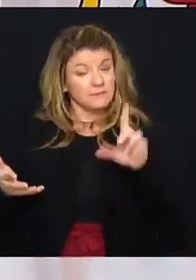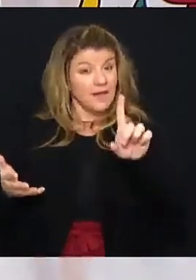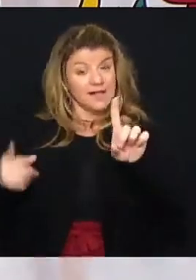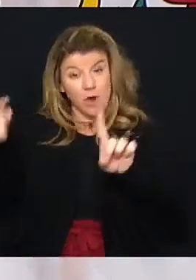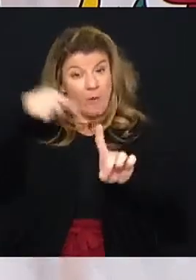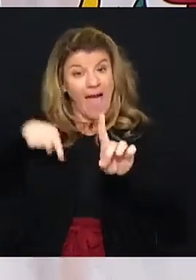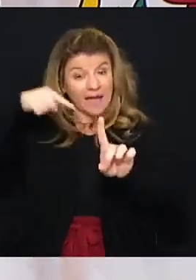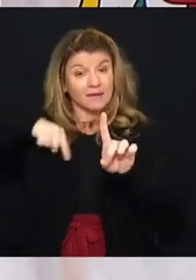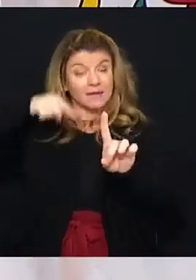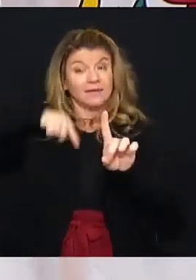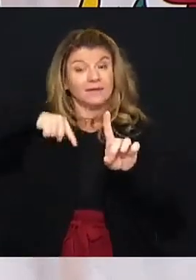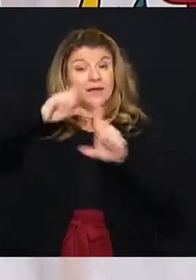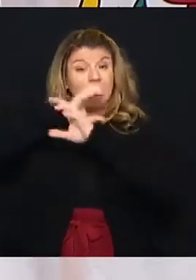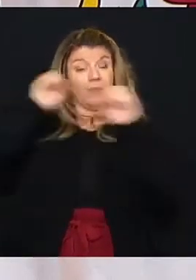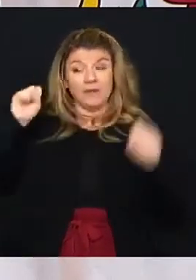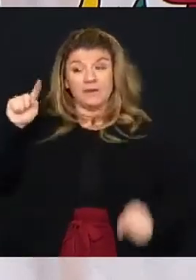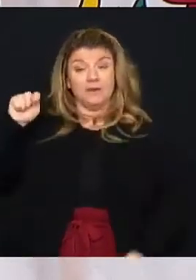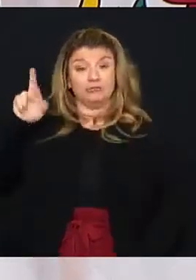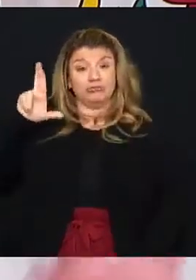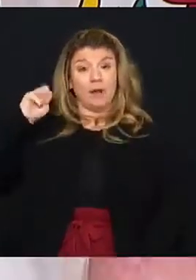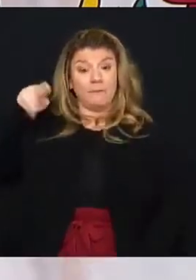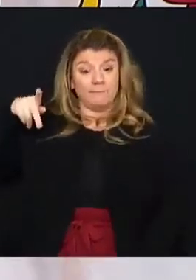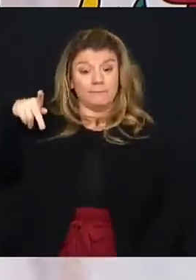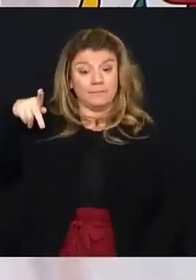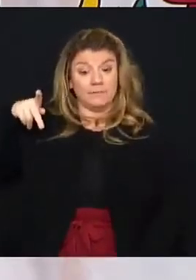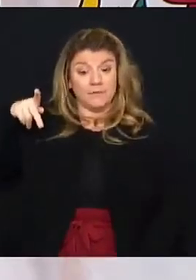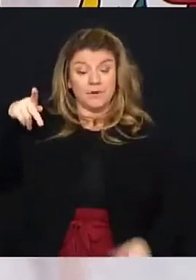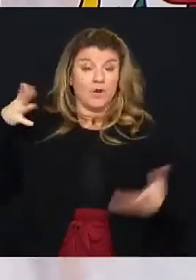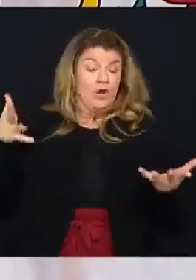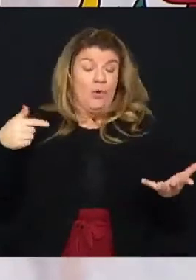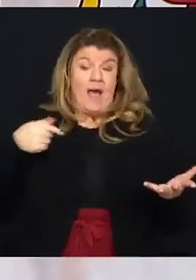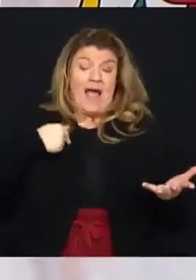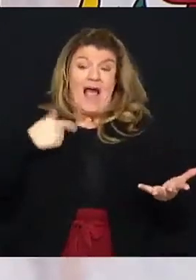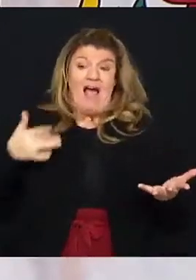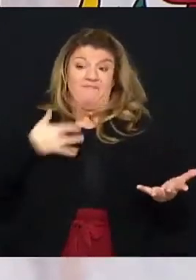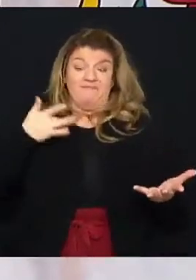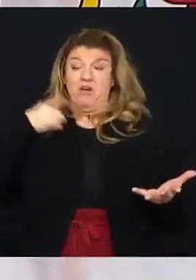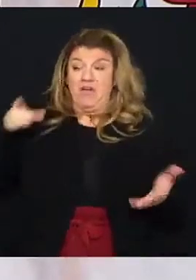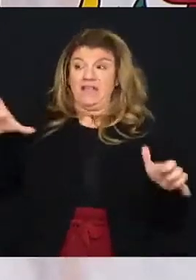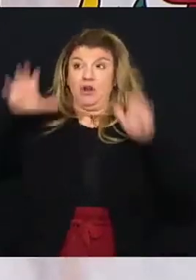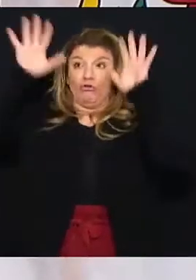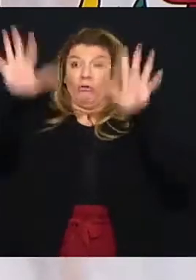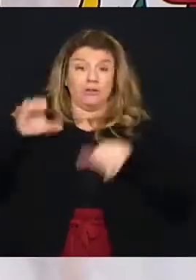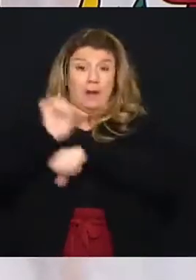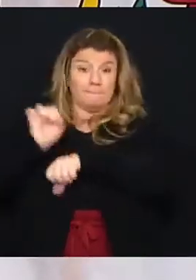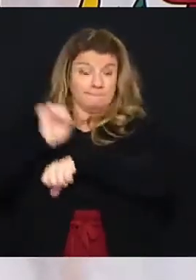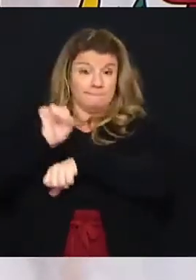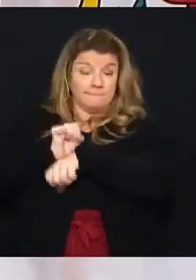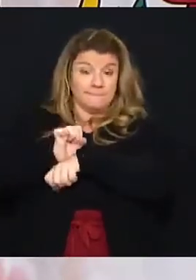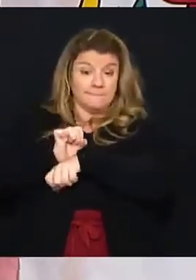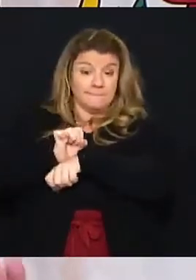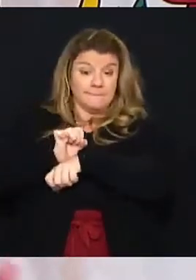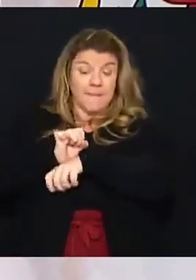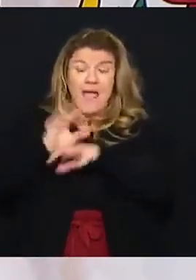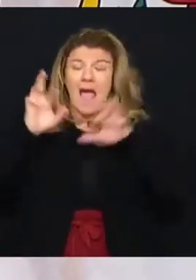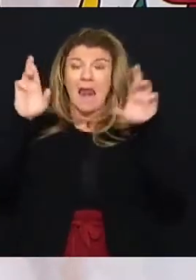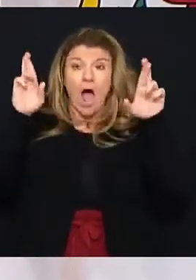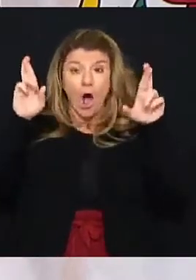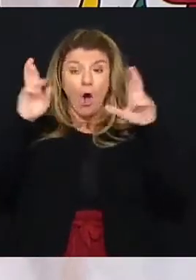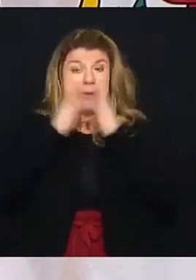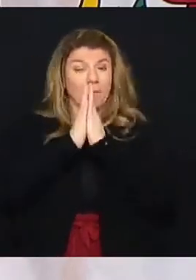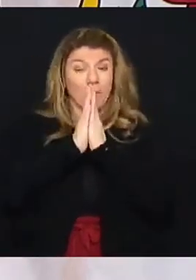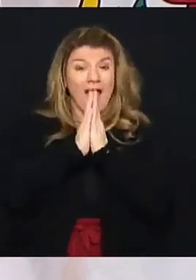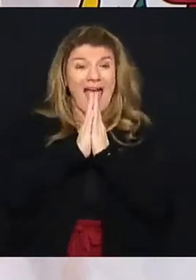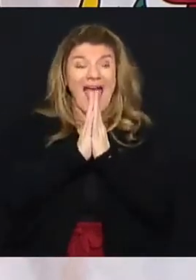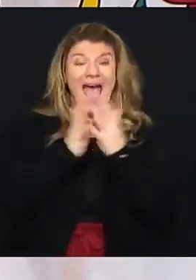back to President Trump, who I thought did a miraculous job, and I had hoped and prayed, and I